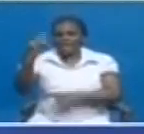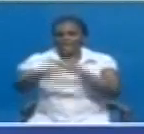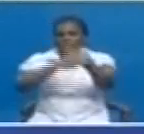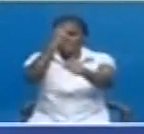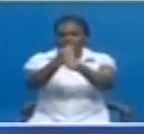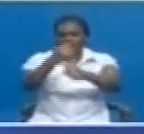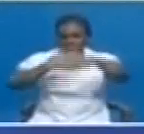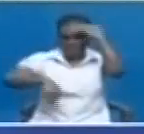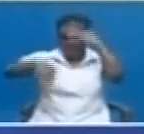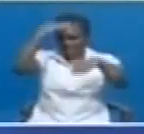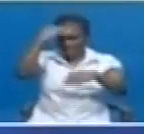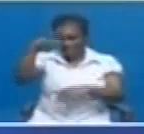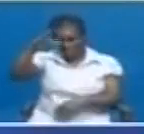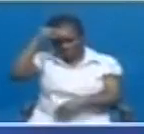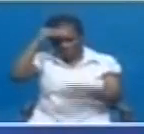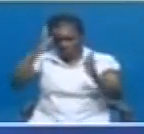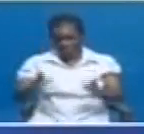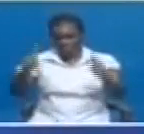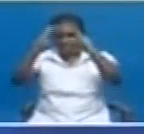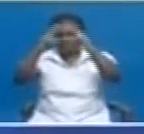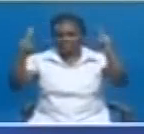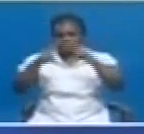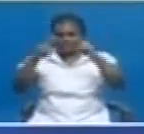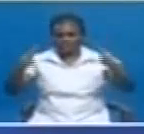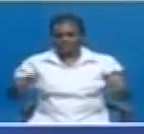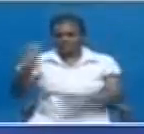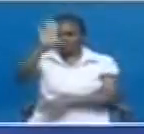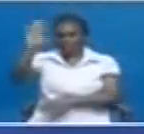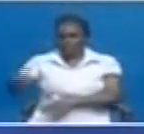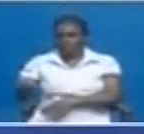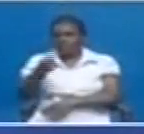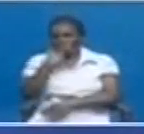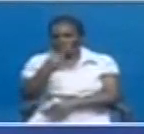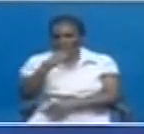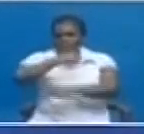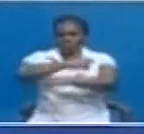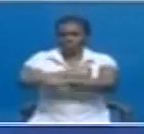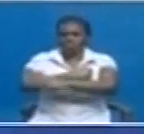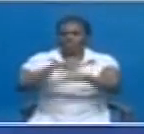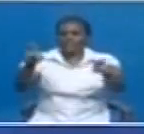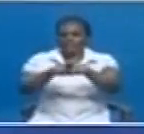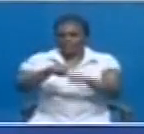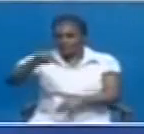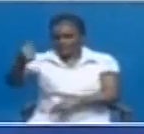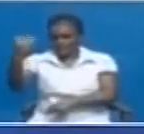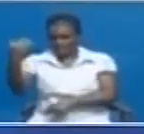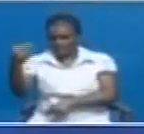student from the International University of Africa School of Medicine. We have another